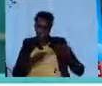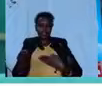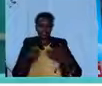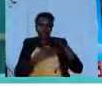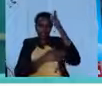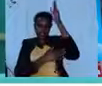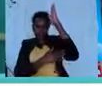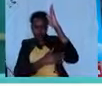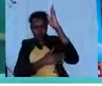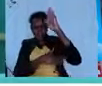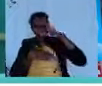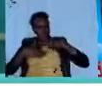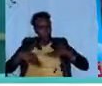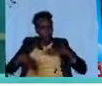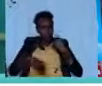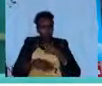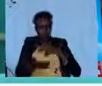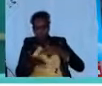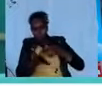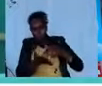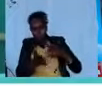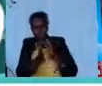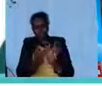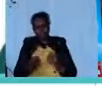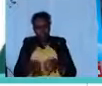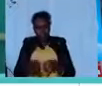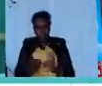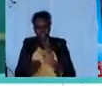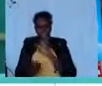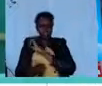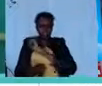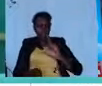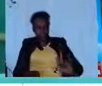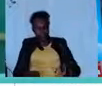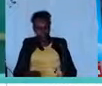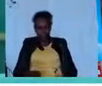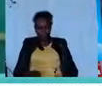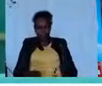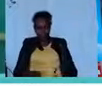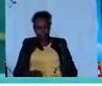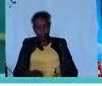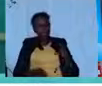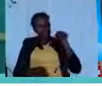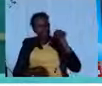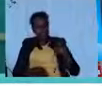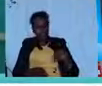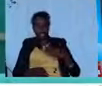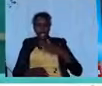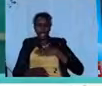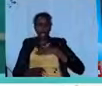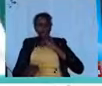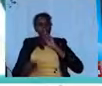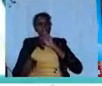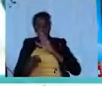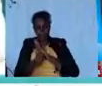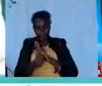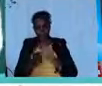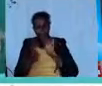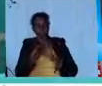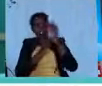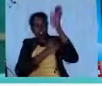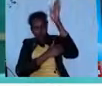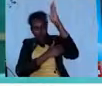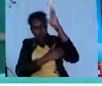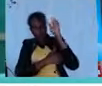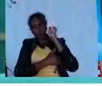God, to those who walk in the ways of the Lord. This is our promise that God